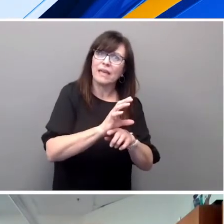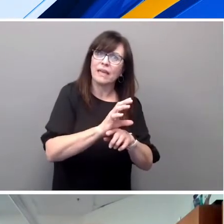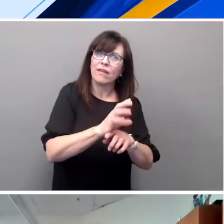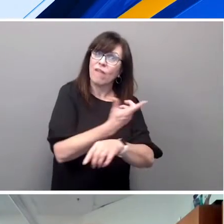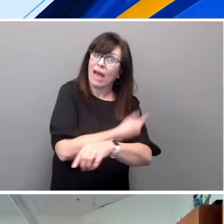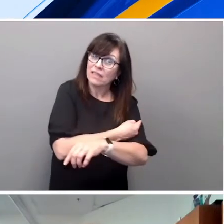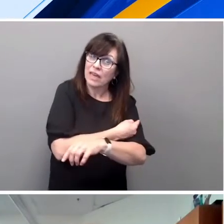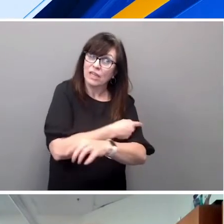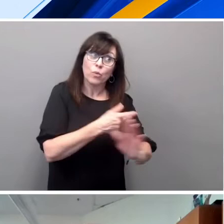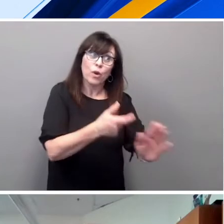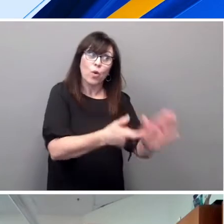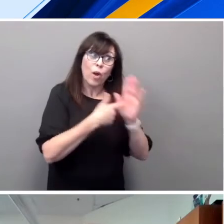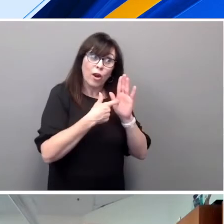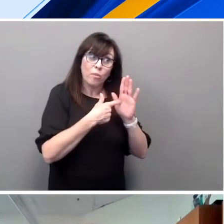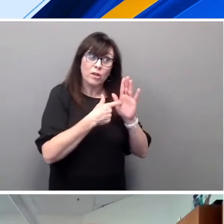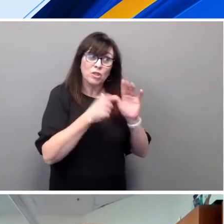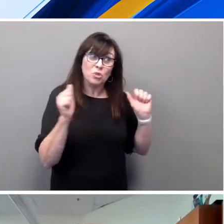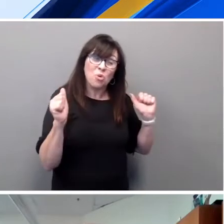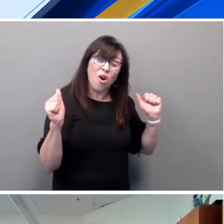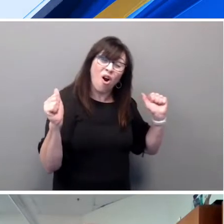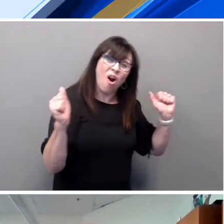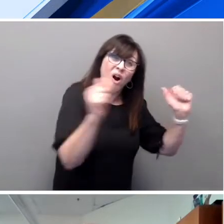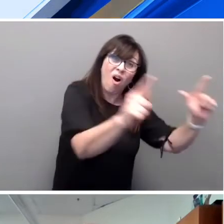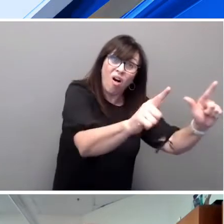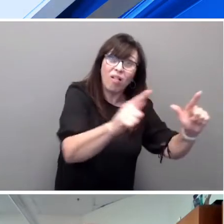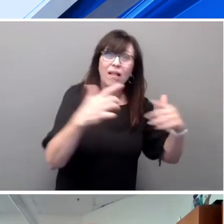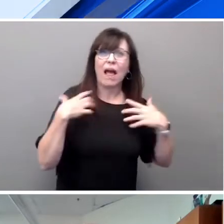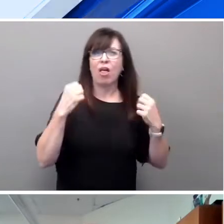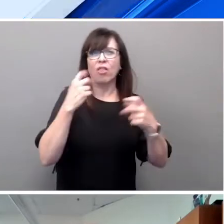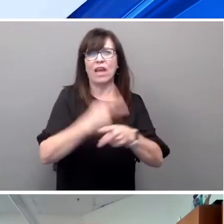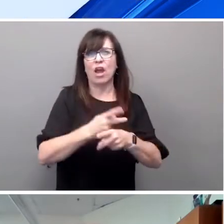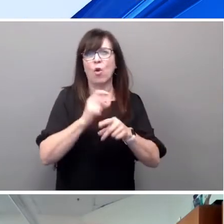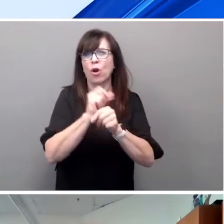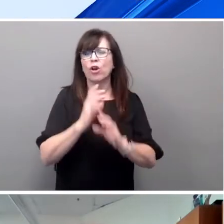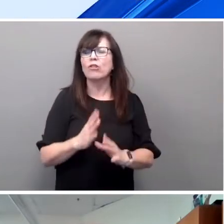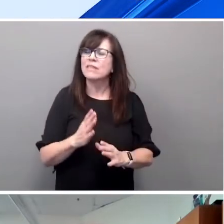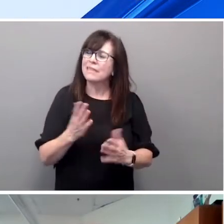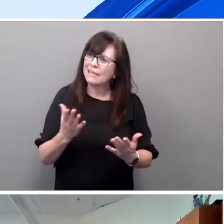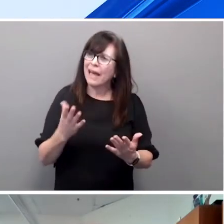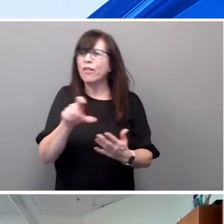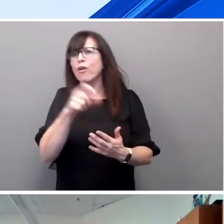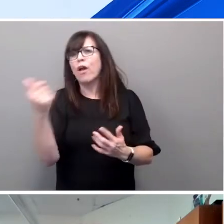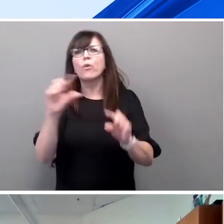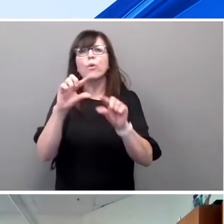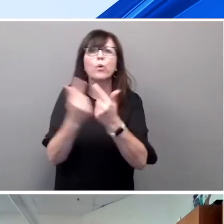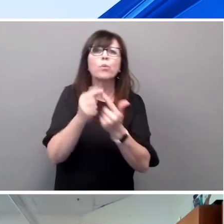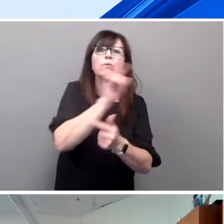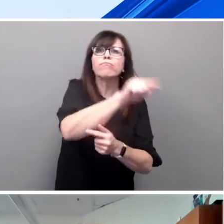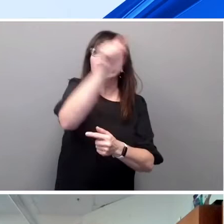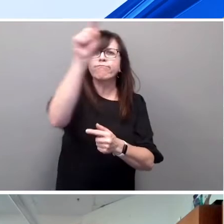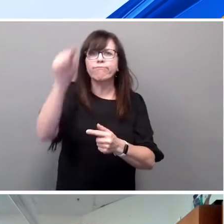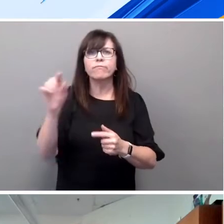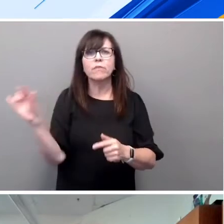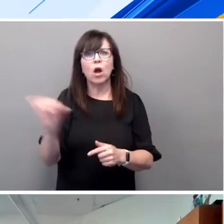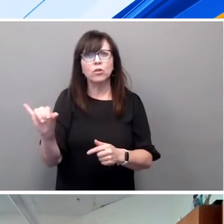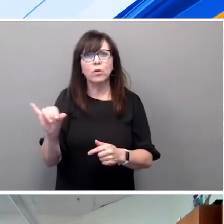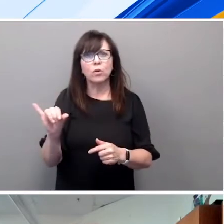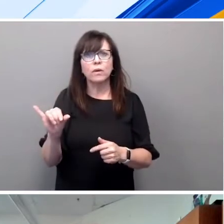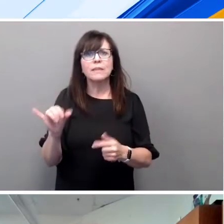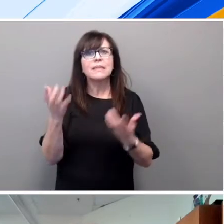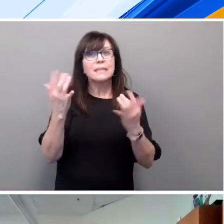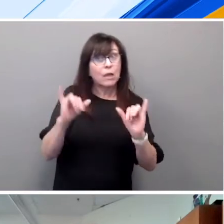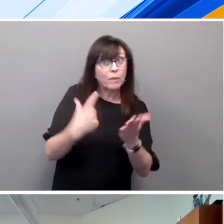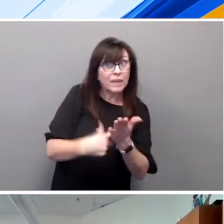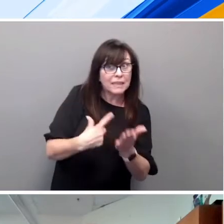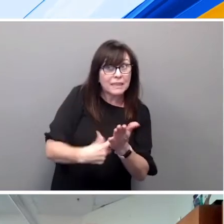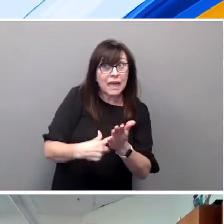vaccination requirements to all healthcare workers, and there's lots of other groups as well, is still on the table and still has